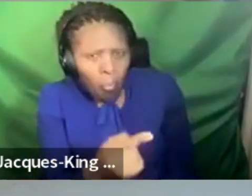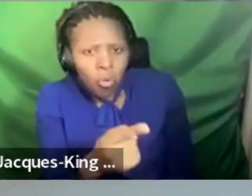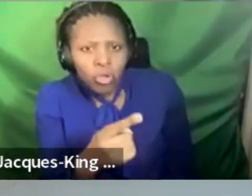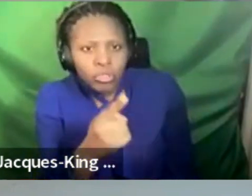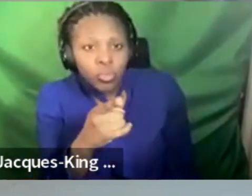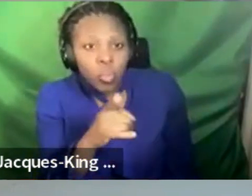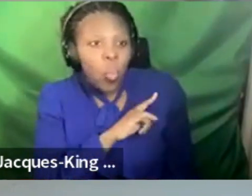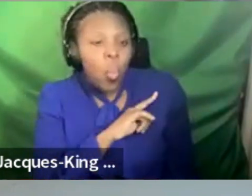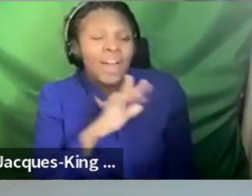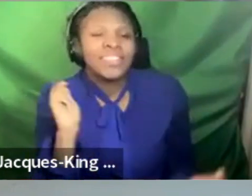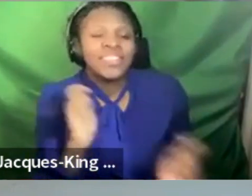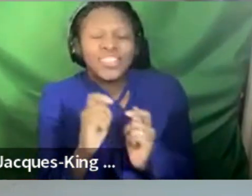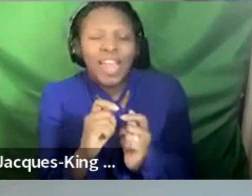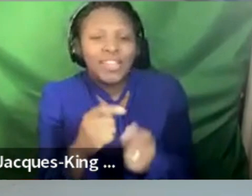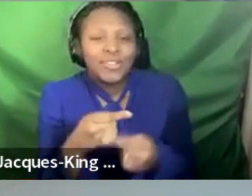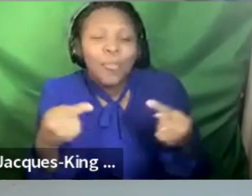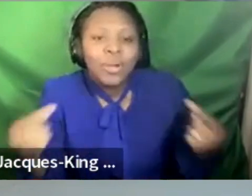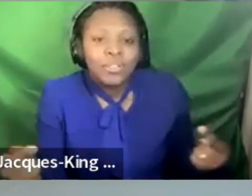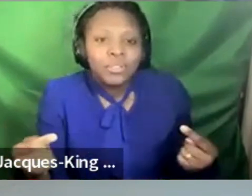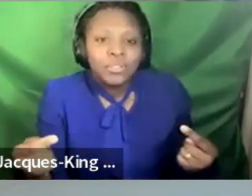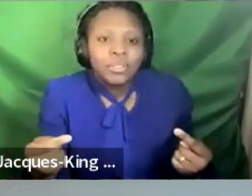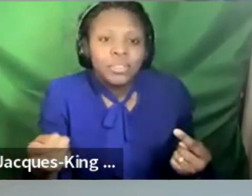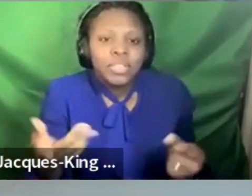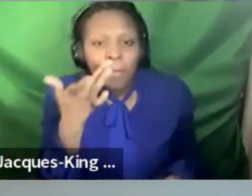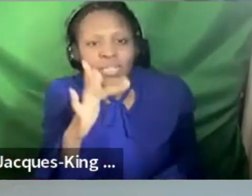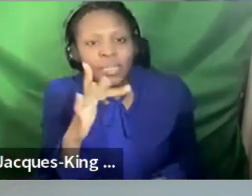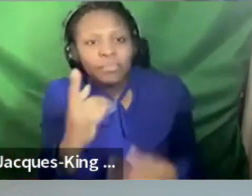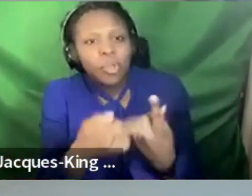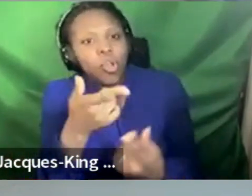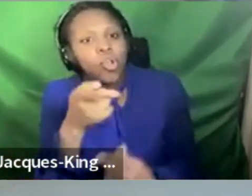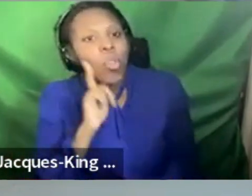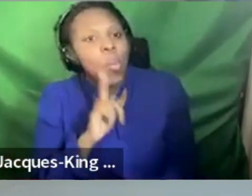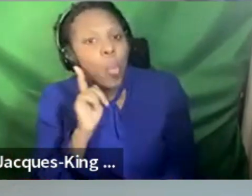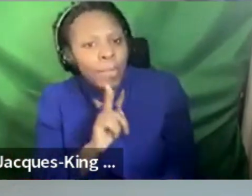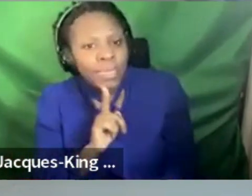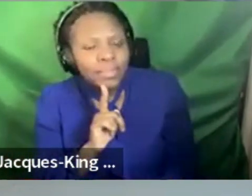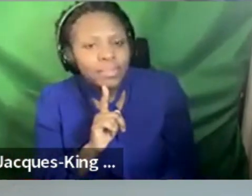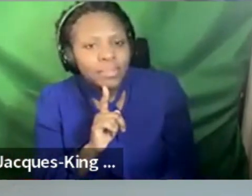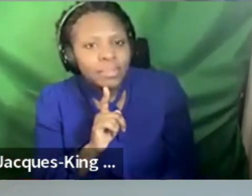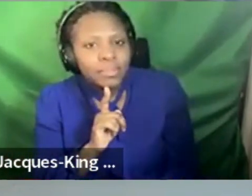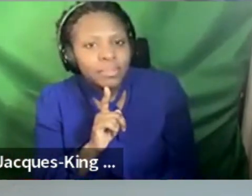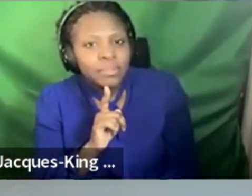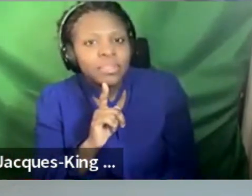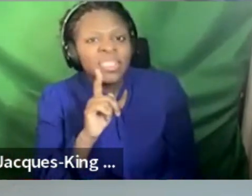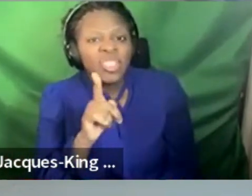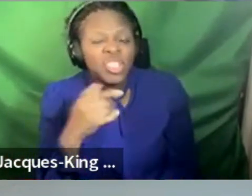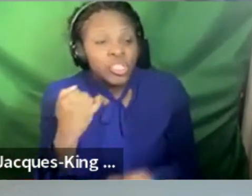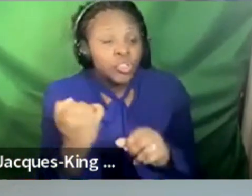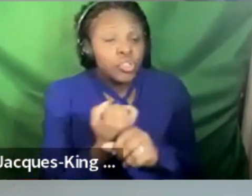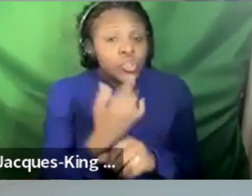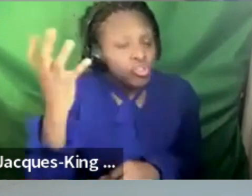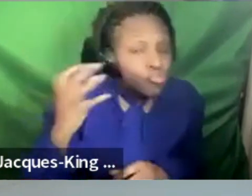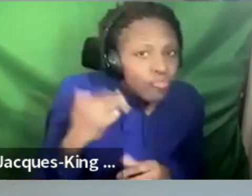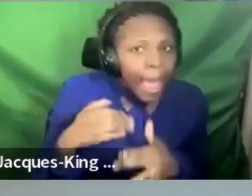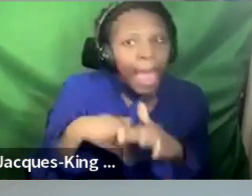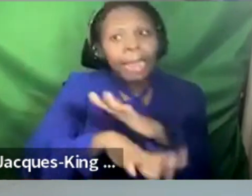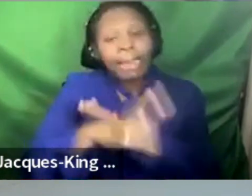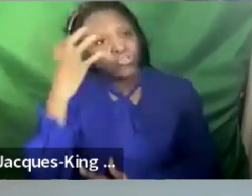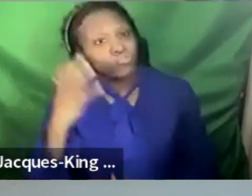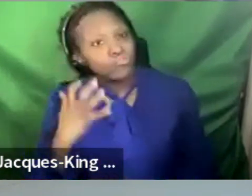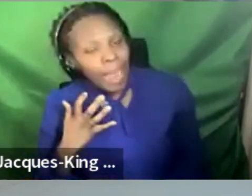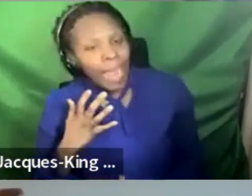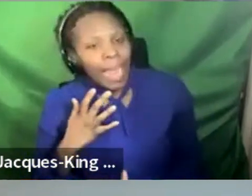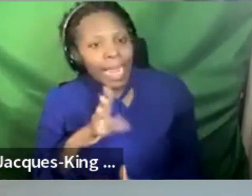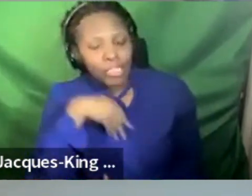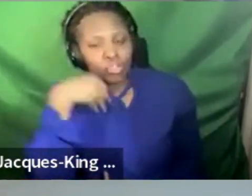another woman, right? So she is literally doing drag, within trans, and